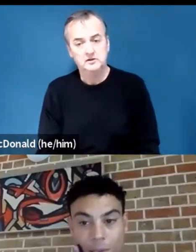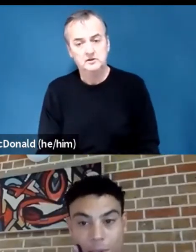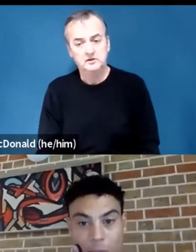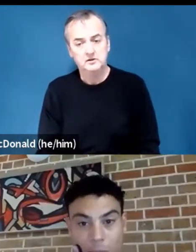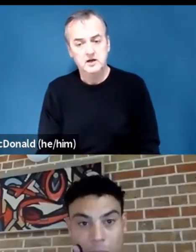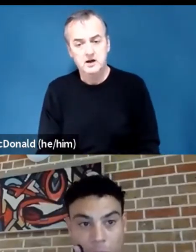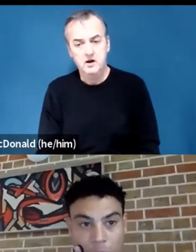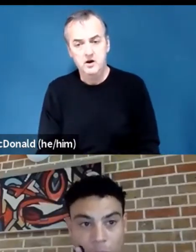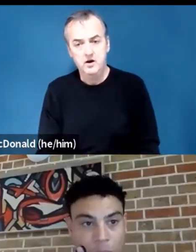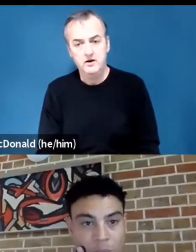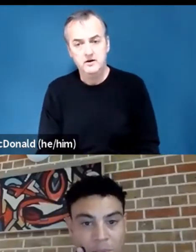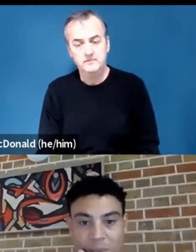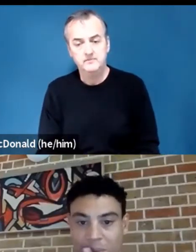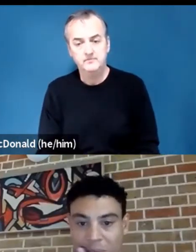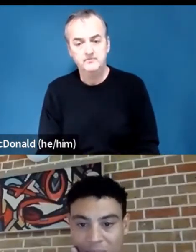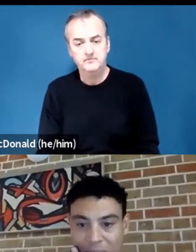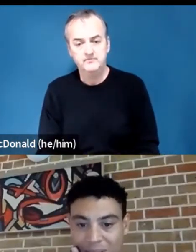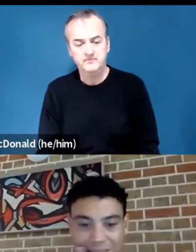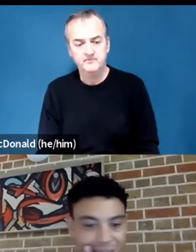that'd be great.